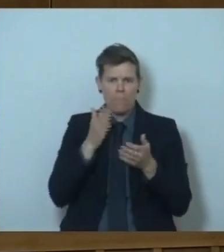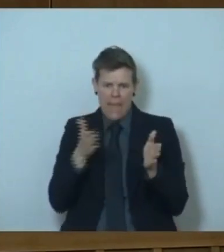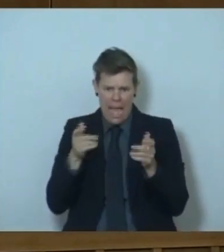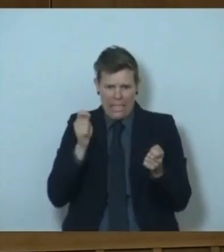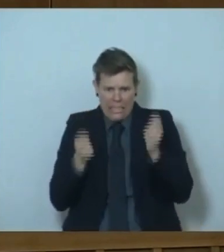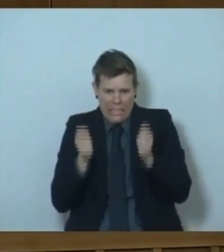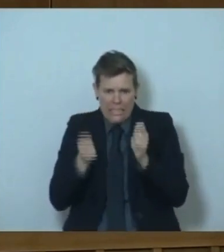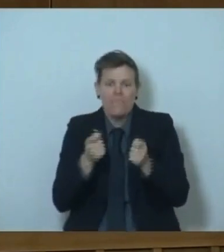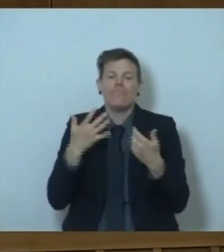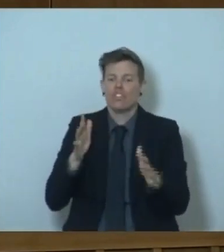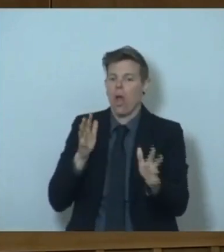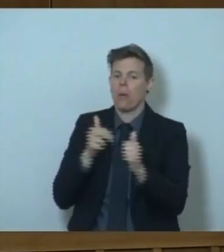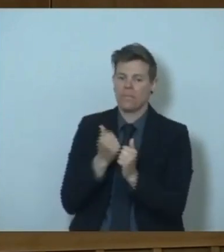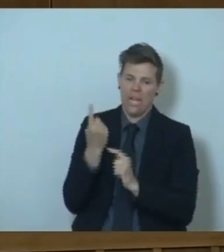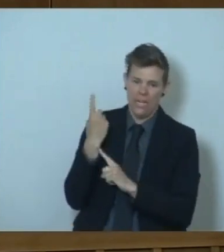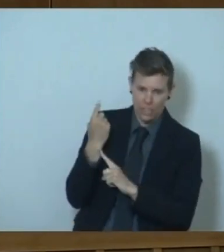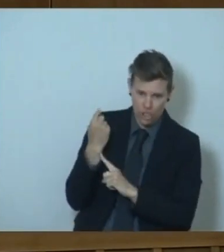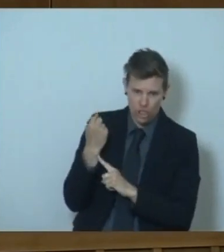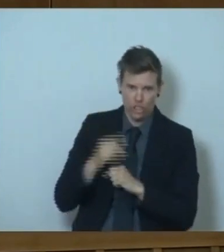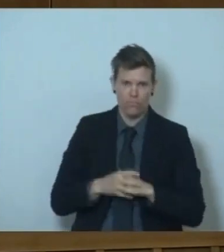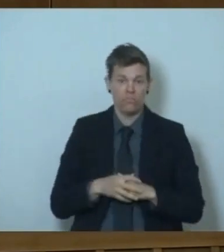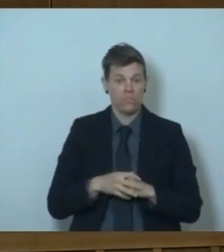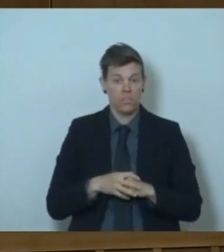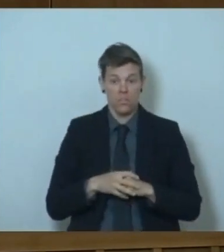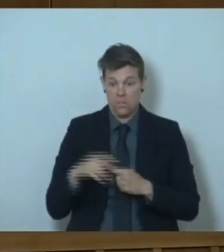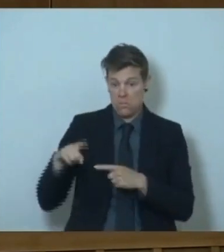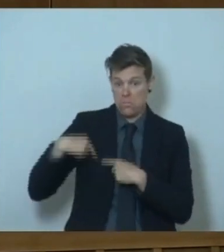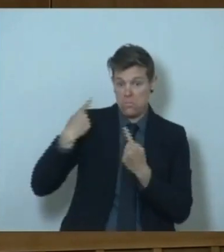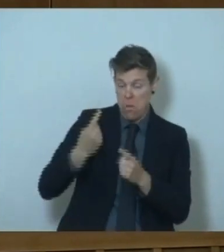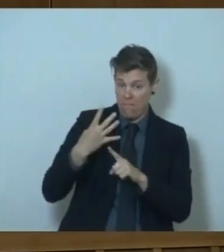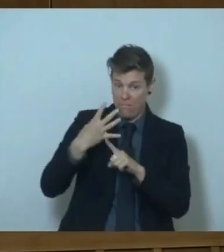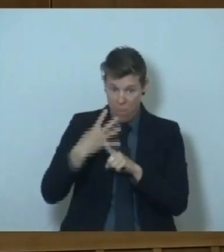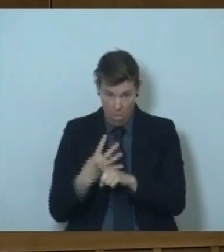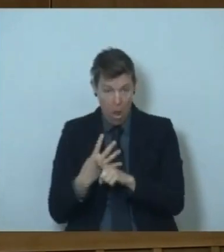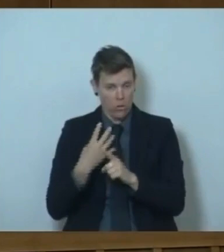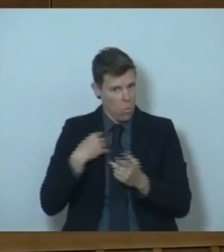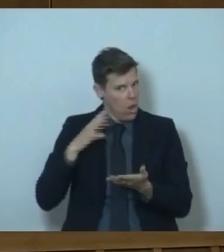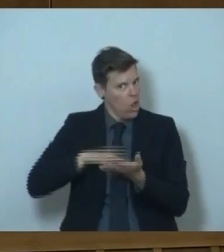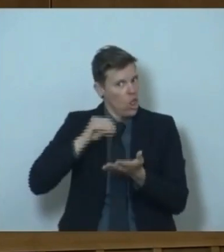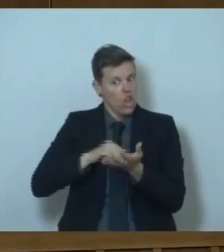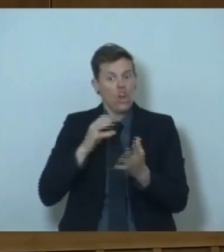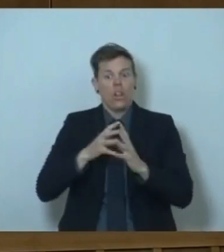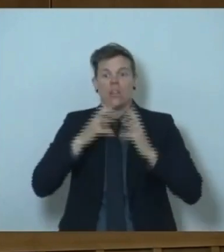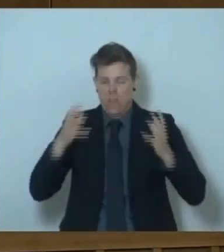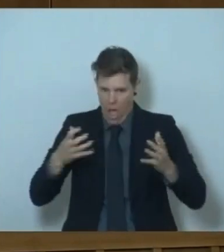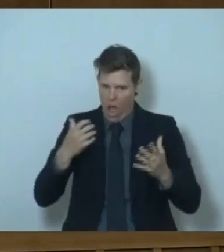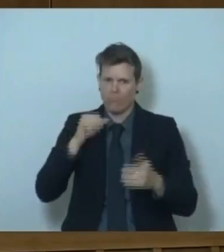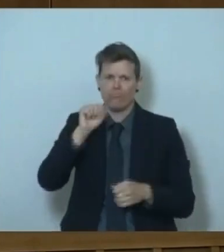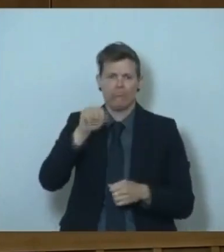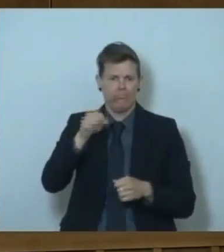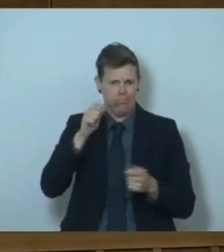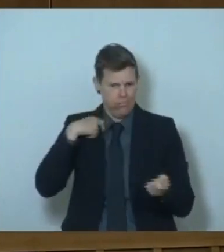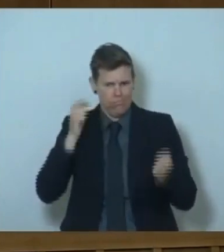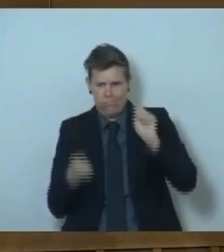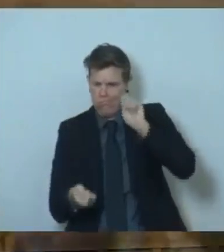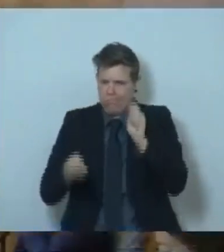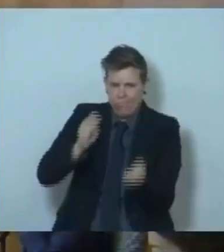4 months will significantly impact the way we look at this in the future, and it does need to be redone again. Thank